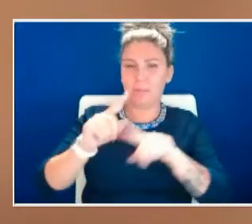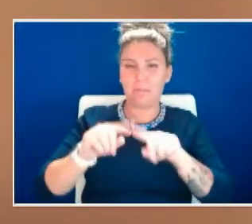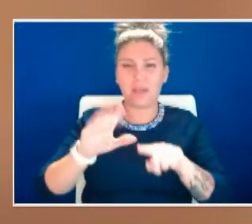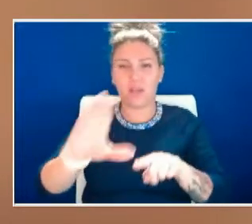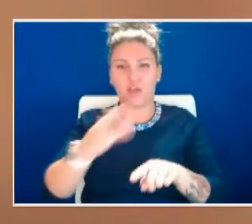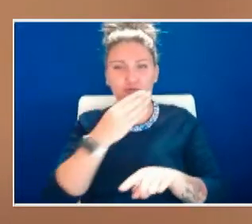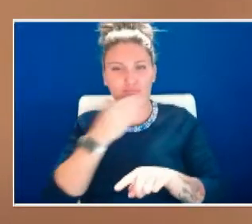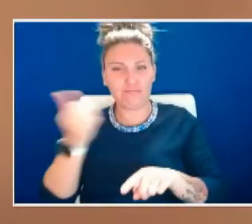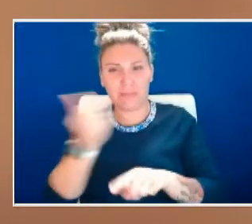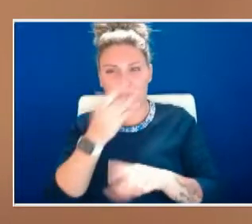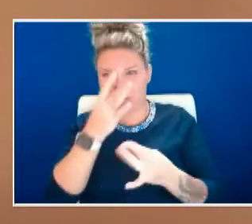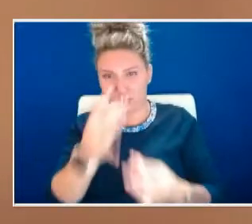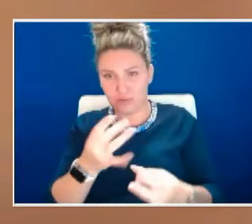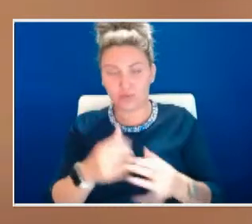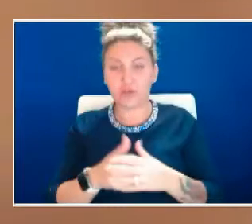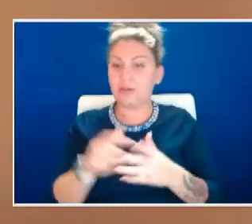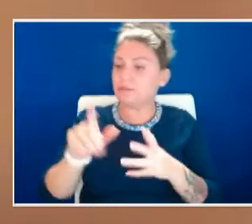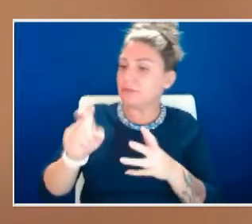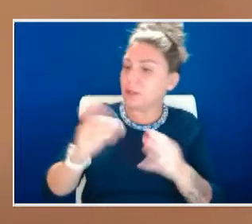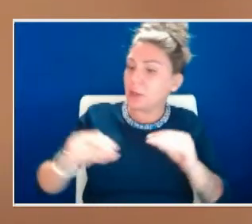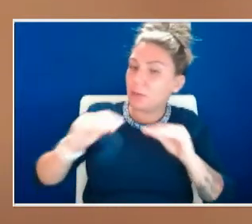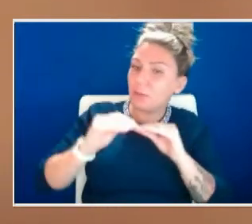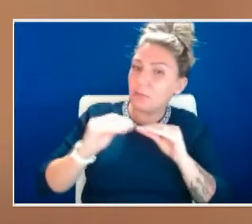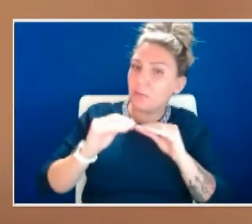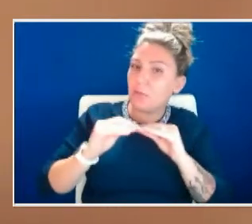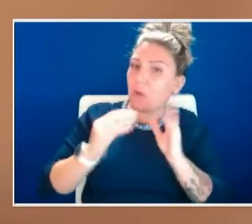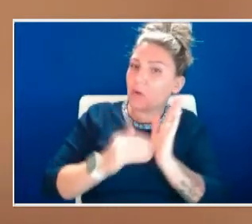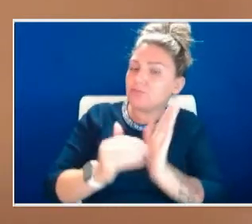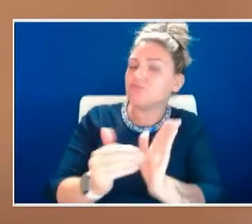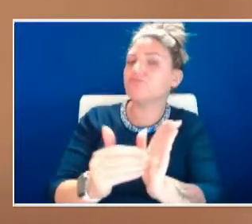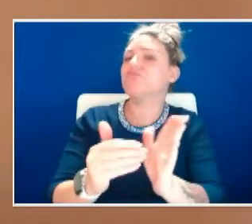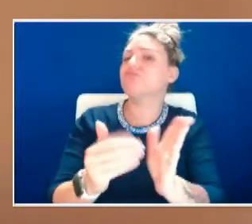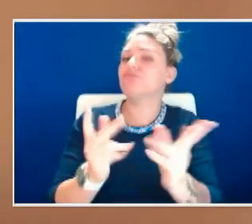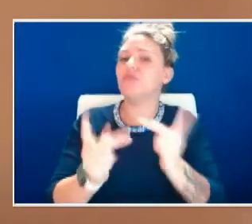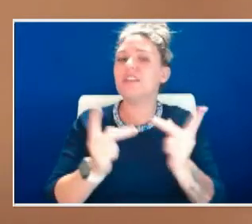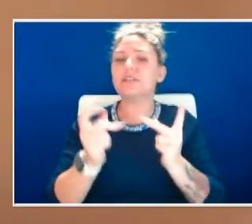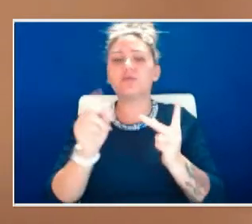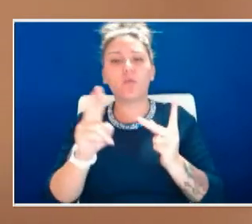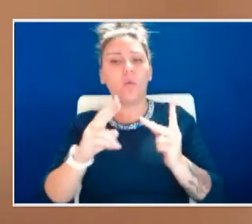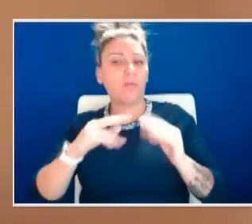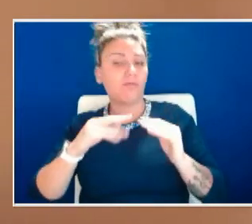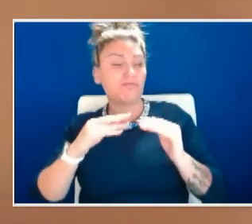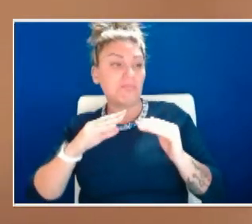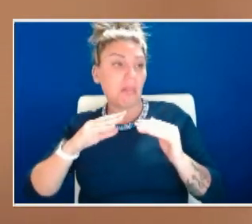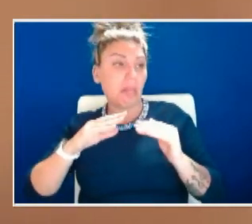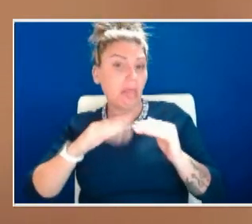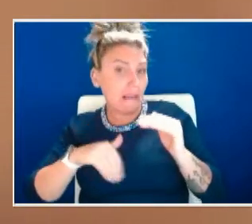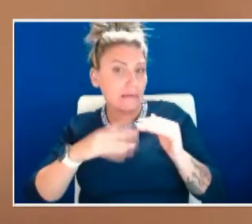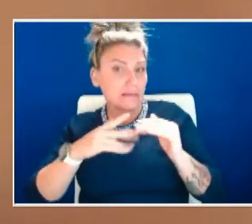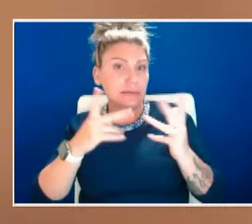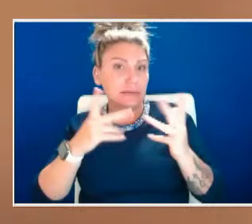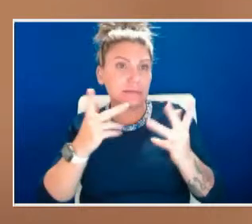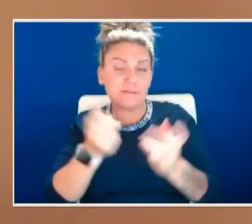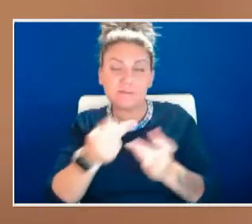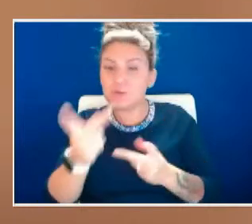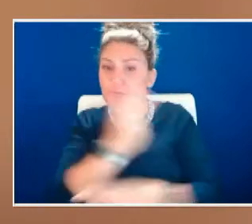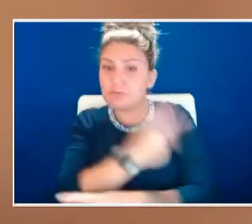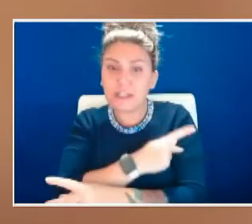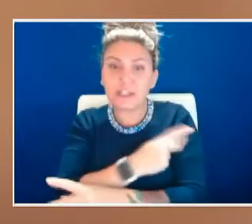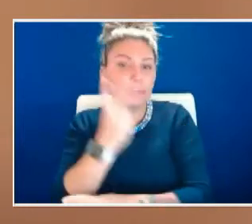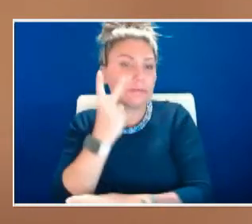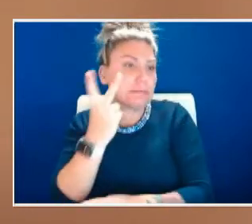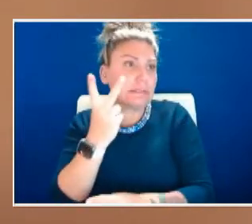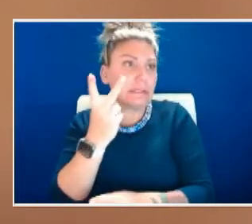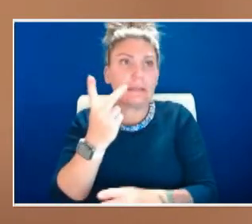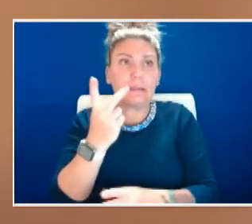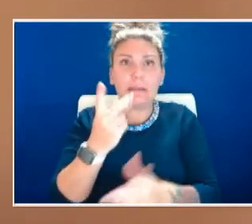best interest. Are they needing a little more frequency of visits? Are they needing less? Some patients we see once a year. Others we discharge after a few years.